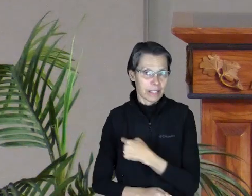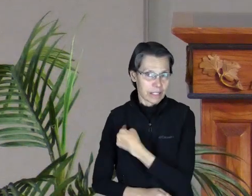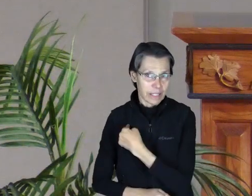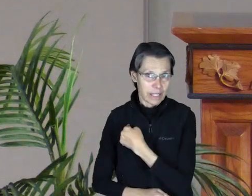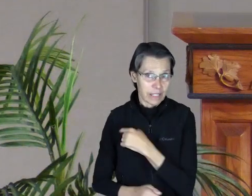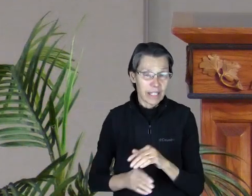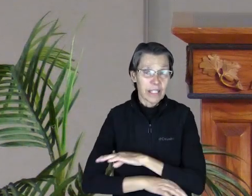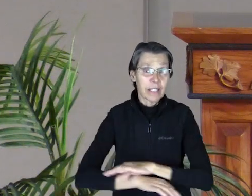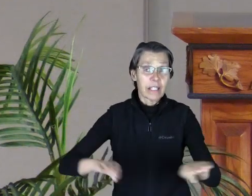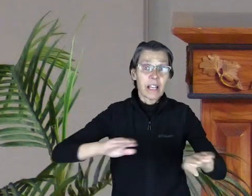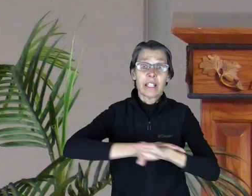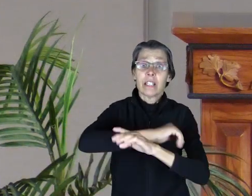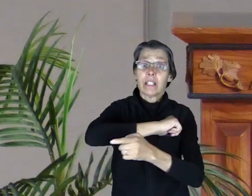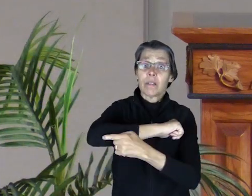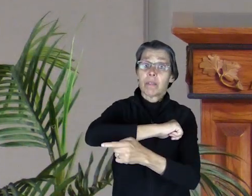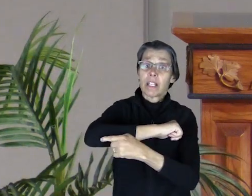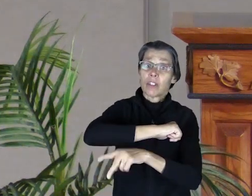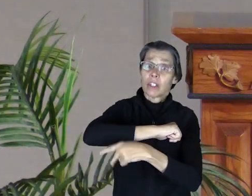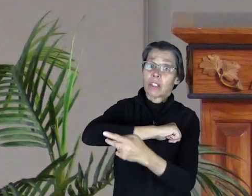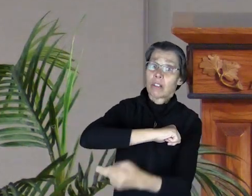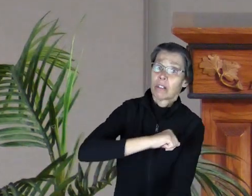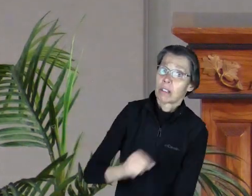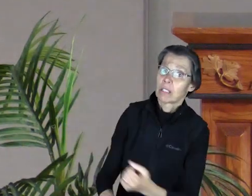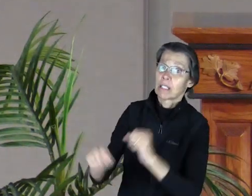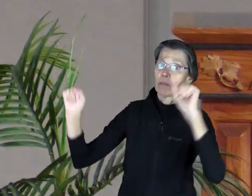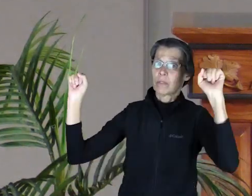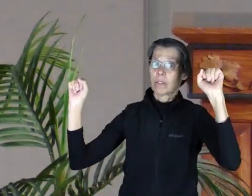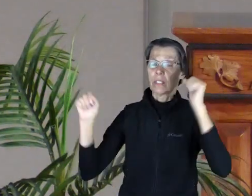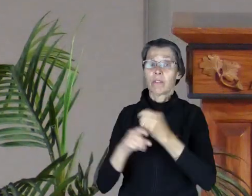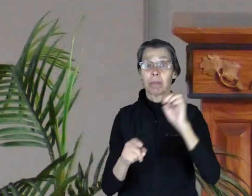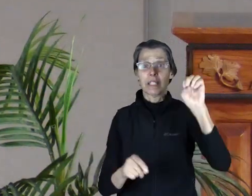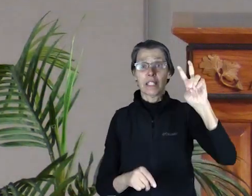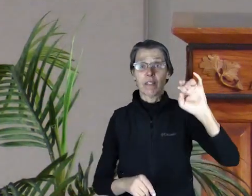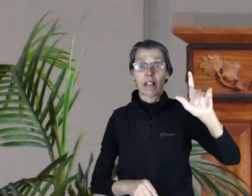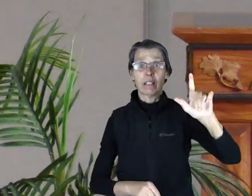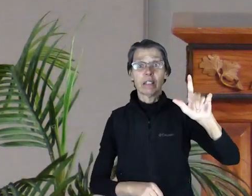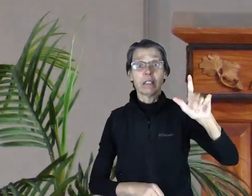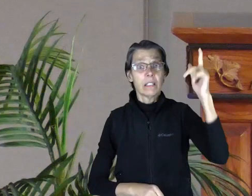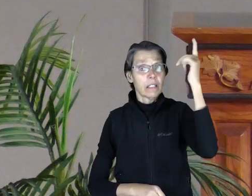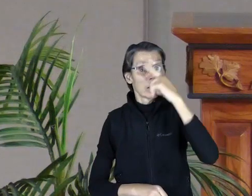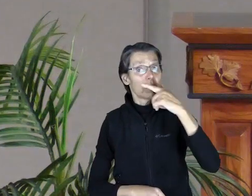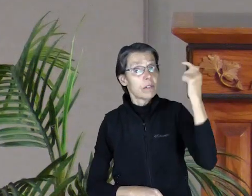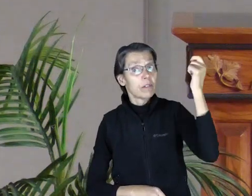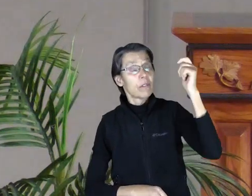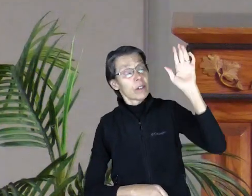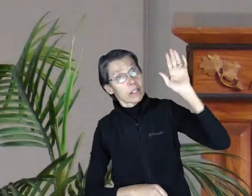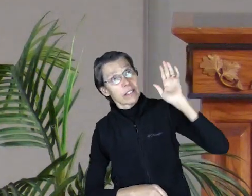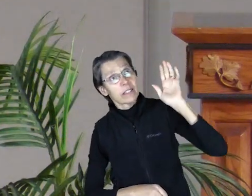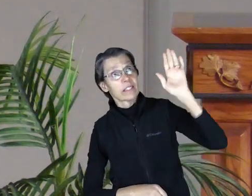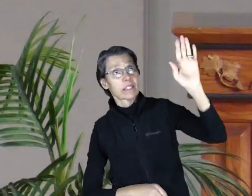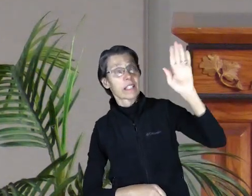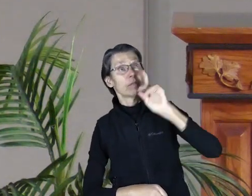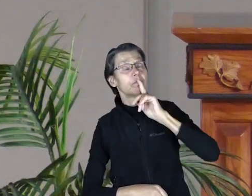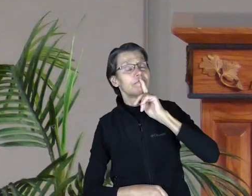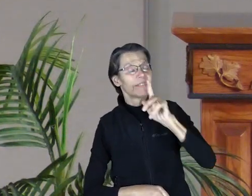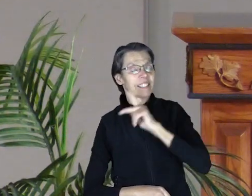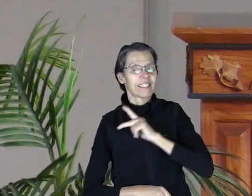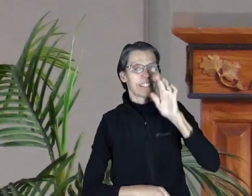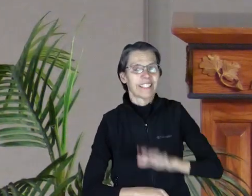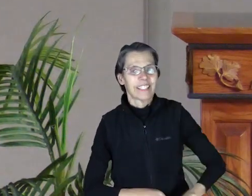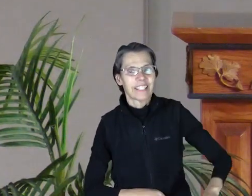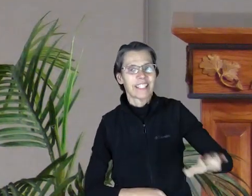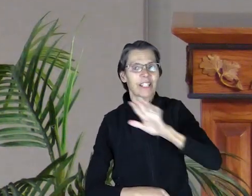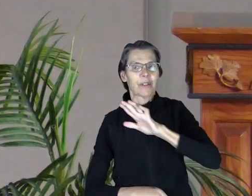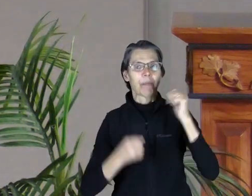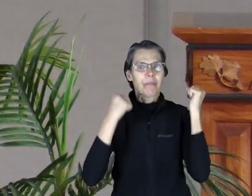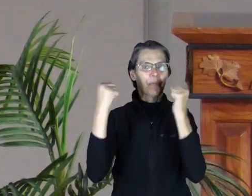us. And lead us not into temptation, but deliver us from evil. For